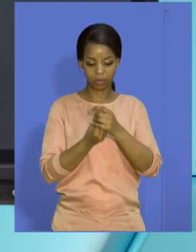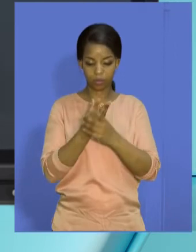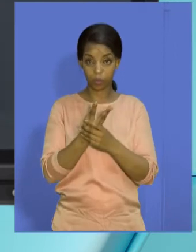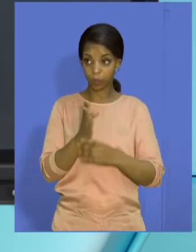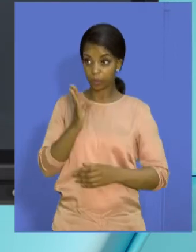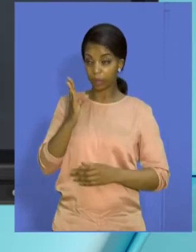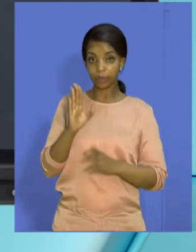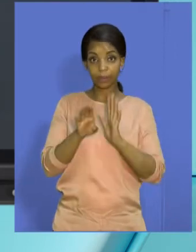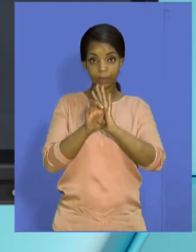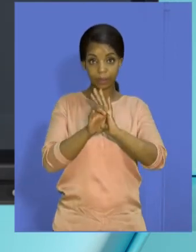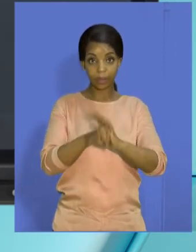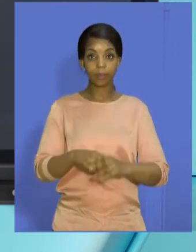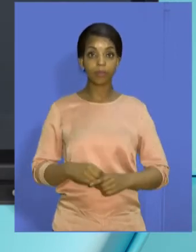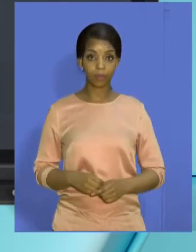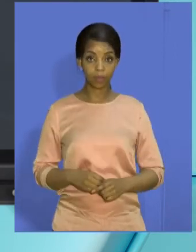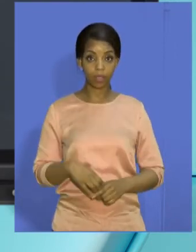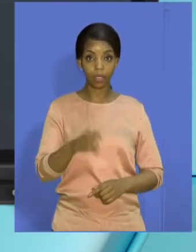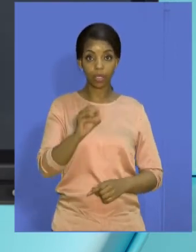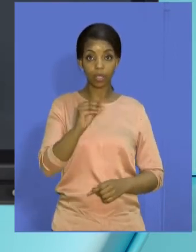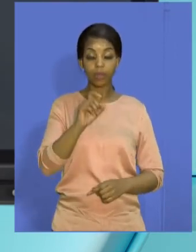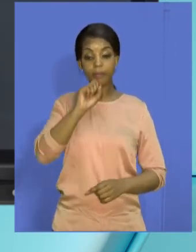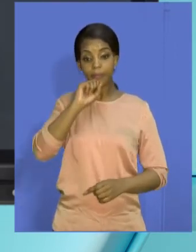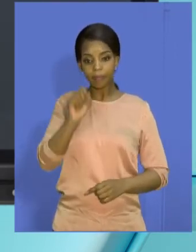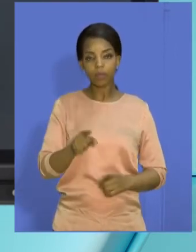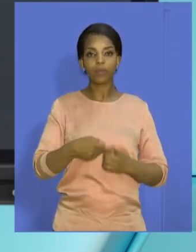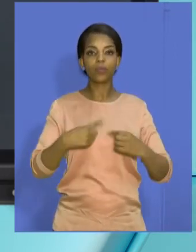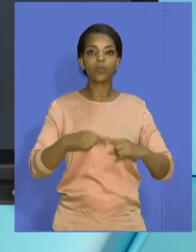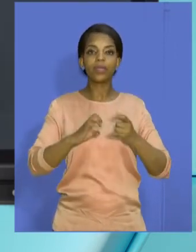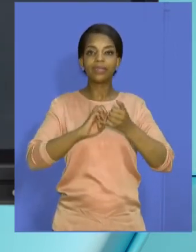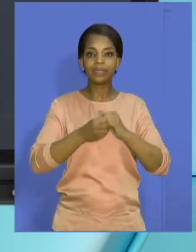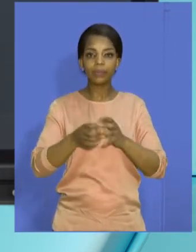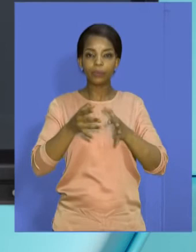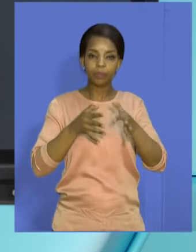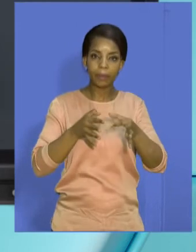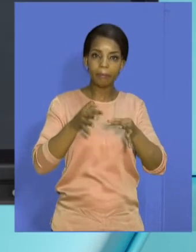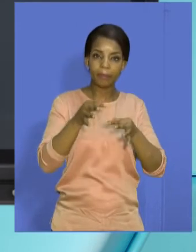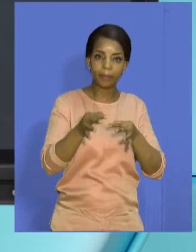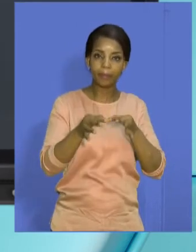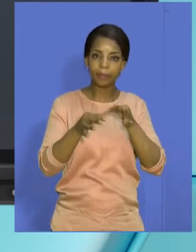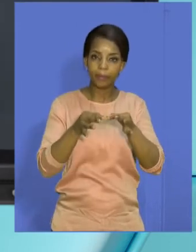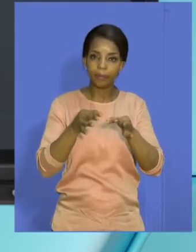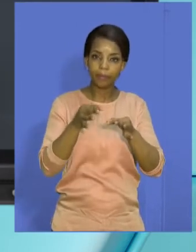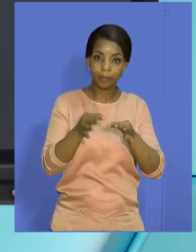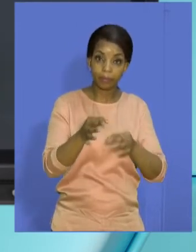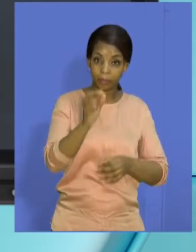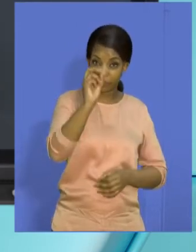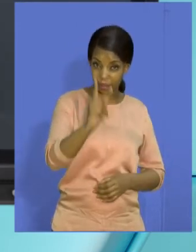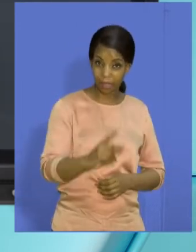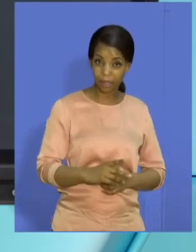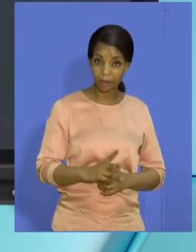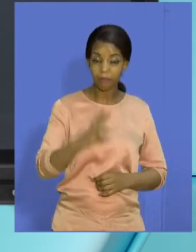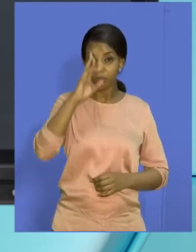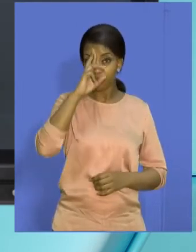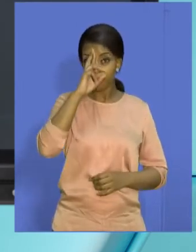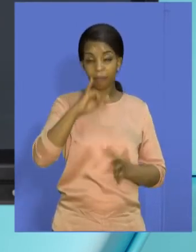So that's what we are actually trying to look at with the big idea. Remember, just to summarize what we've looked at